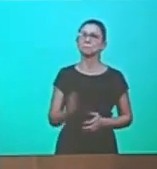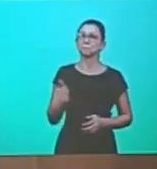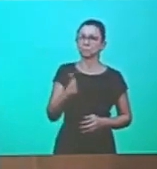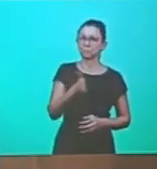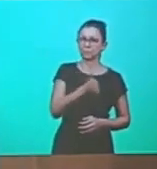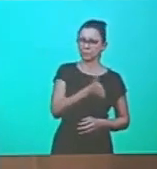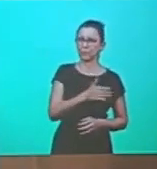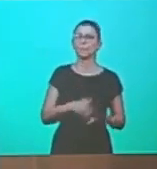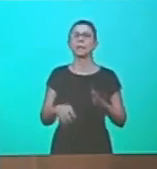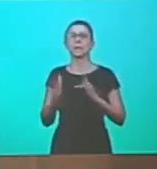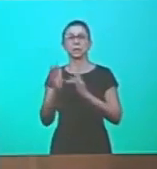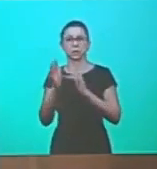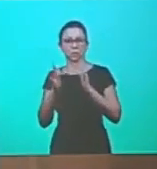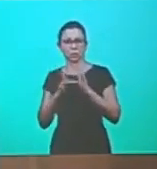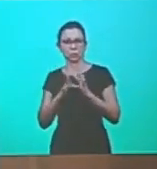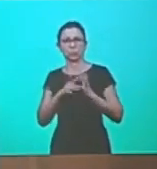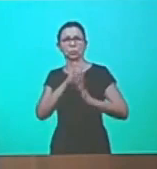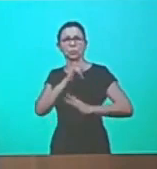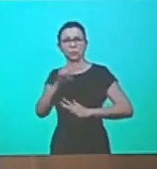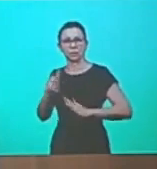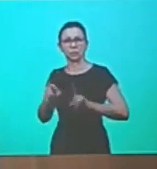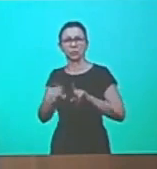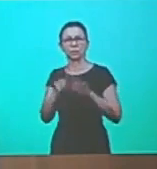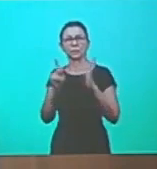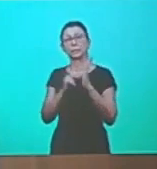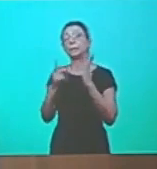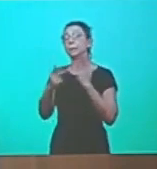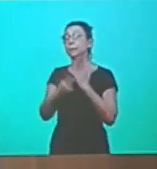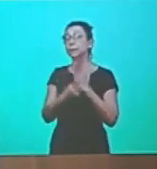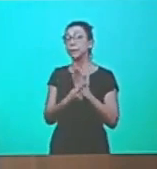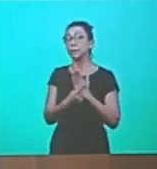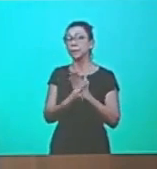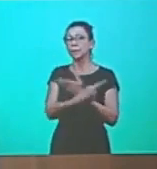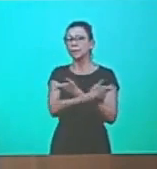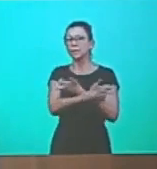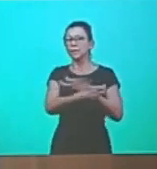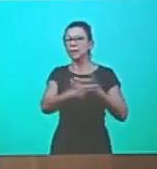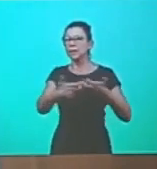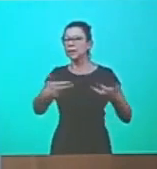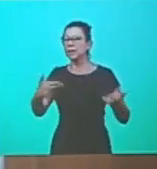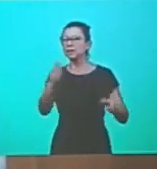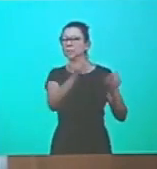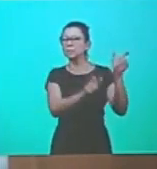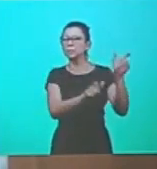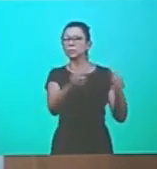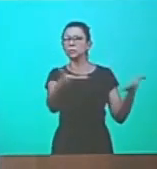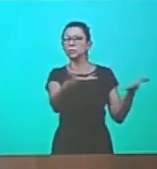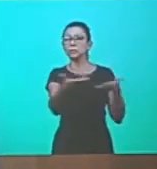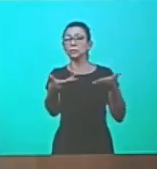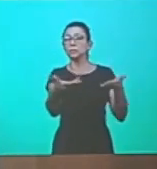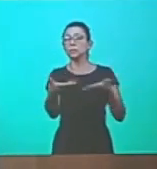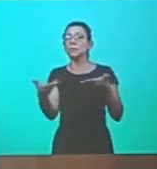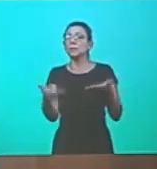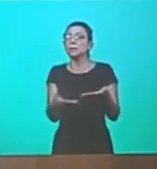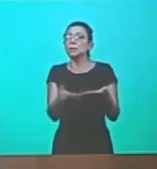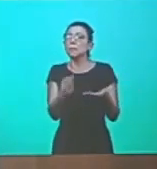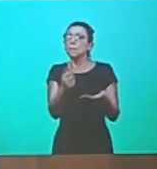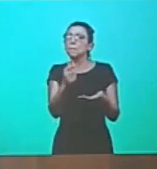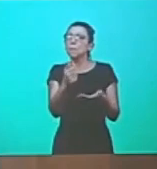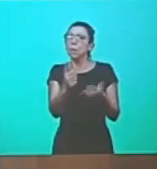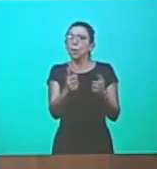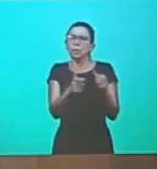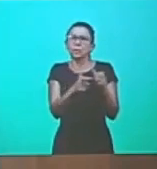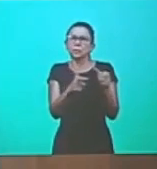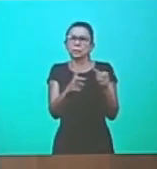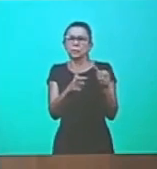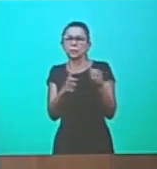excuses. Jesus said this. He said there will be a lot of people who have excuses. He said a lot